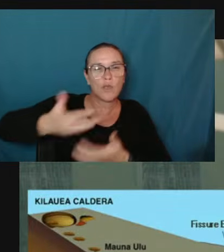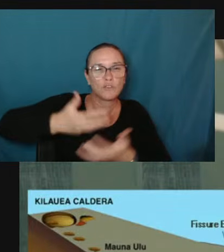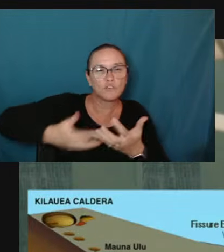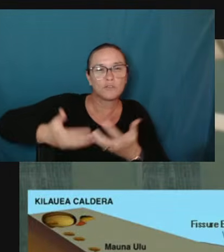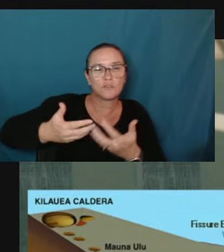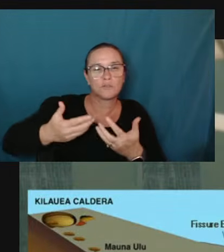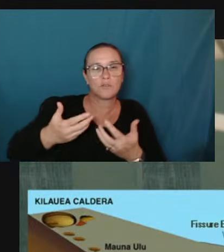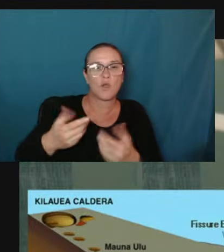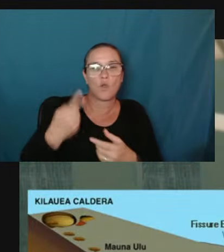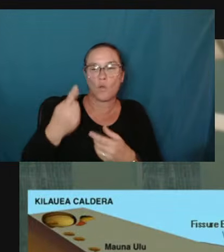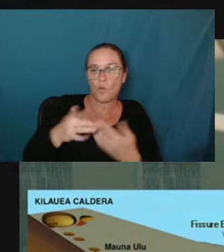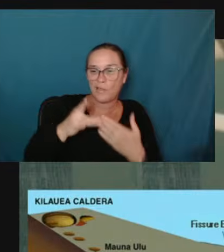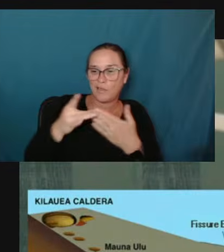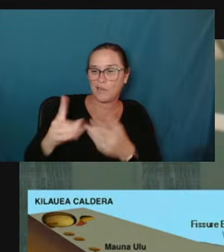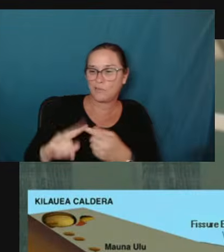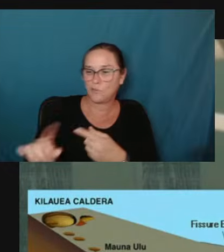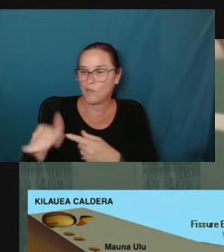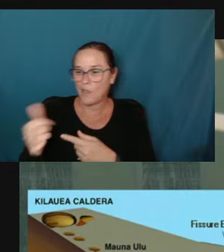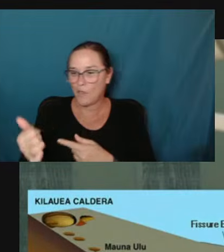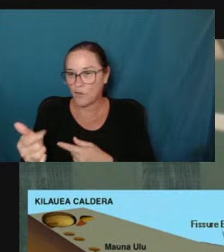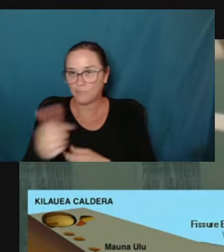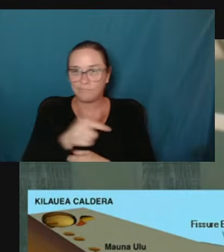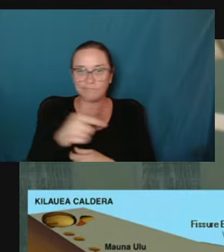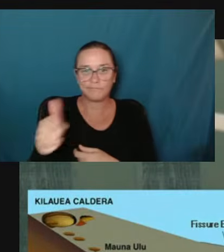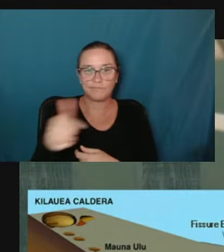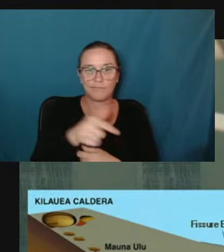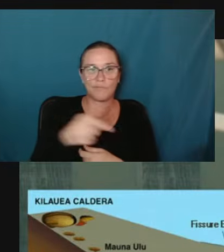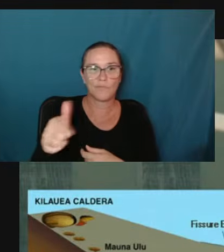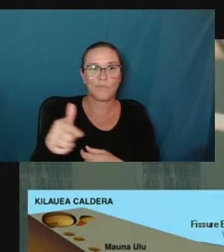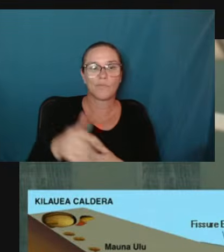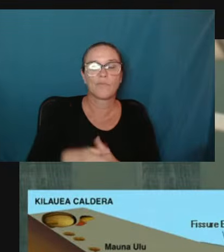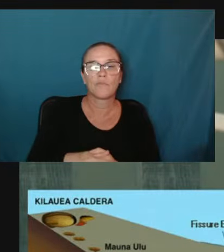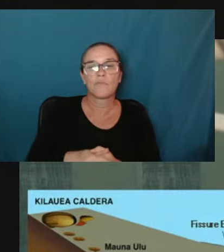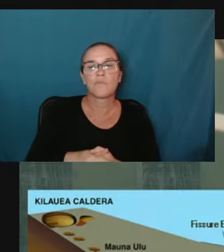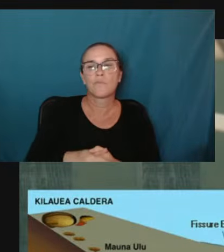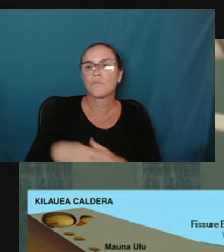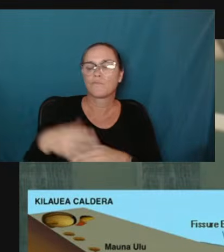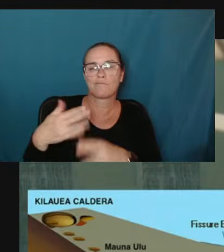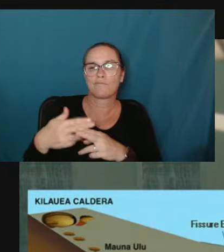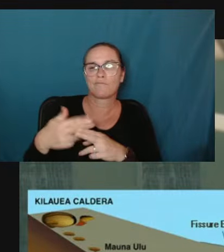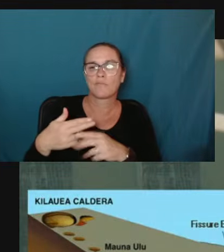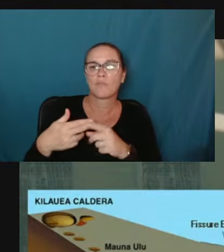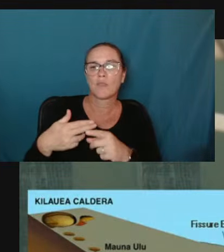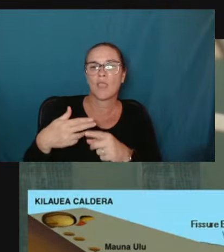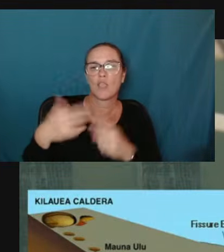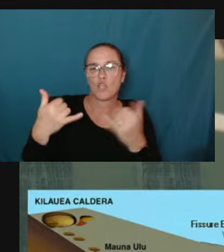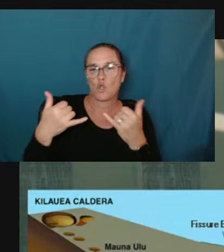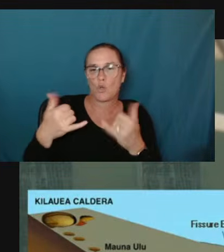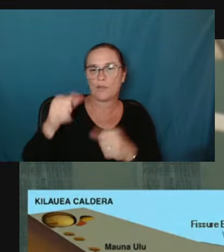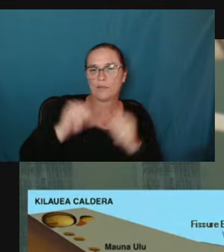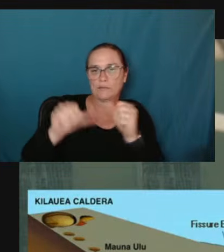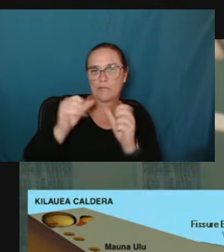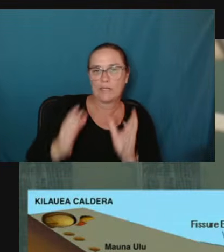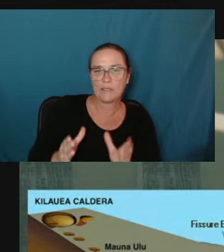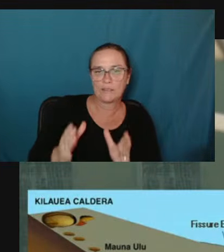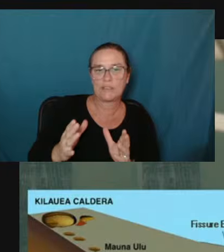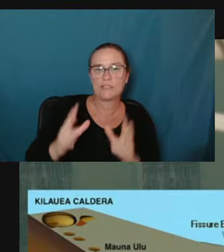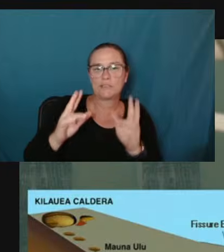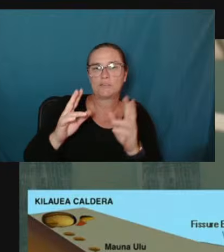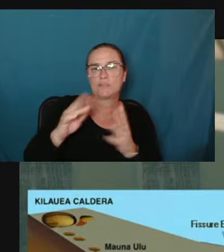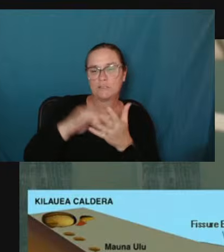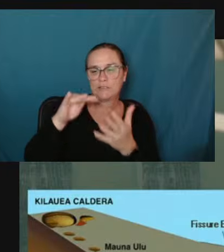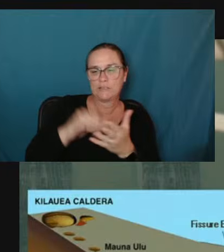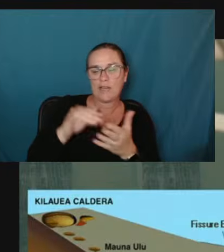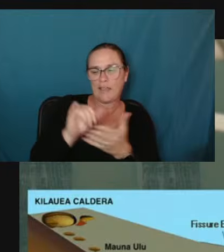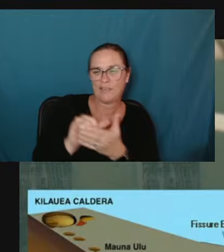to the other. And as Ingrid Johansson at HVO, who is one of the current scientists studying these dynamics of Kīlauea,